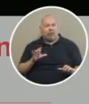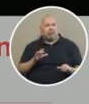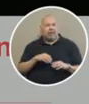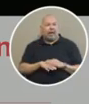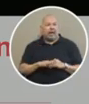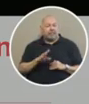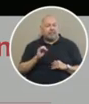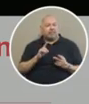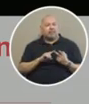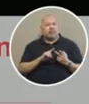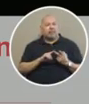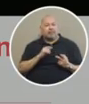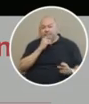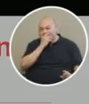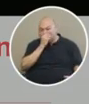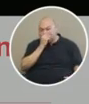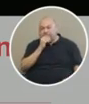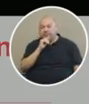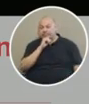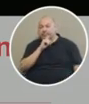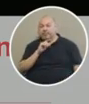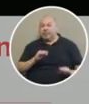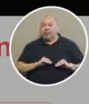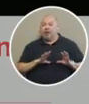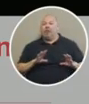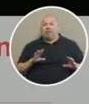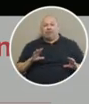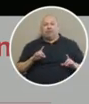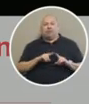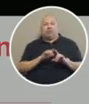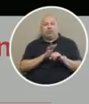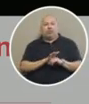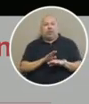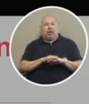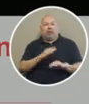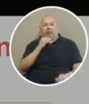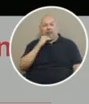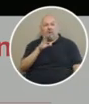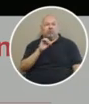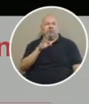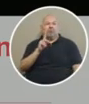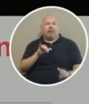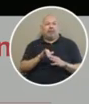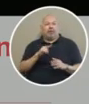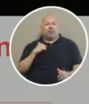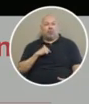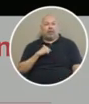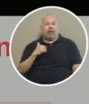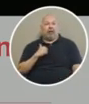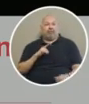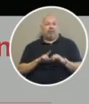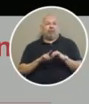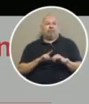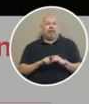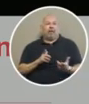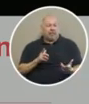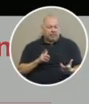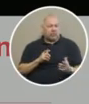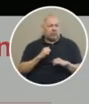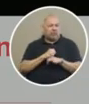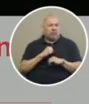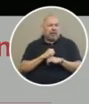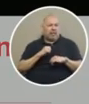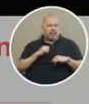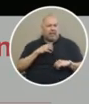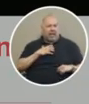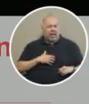it. And then obviously the subsequent strain on the food supply that we have at El Pasoans fighting hunger. My